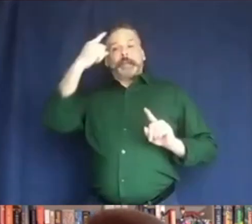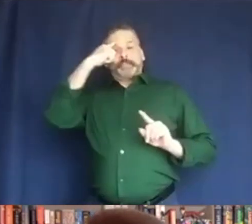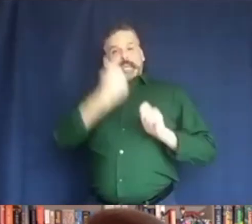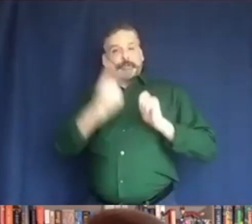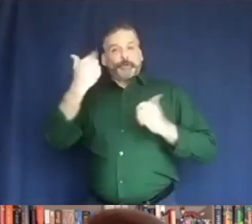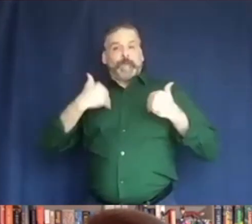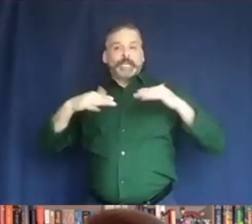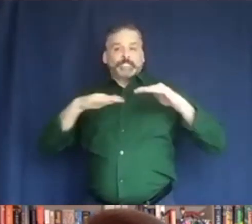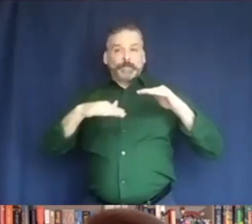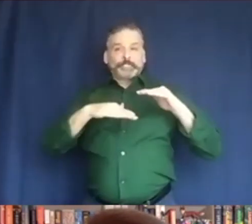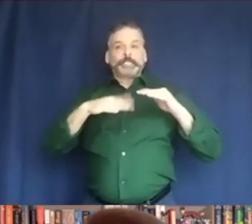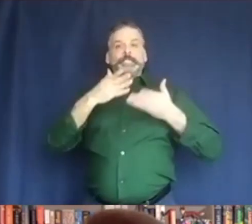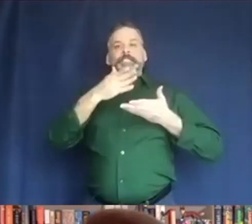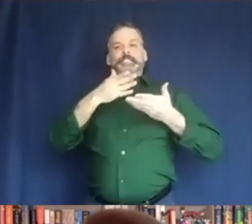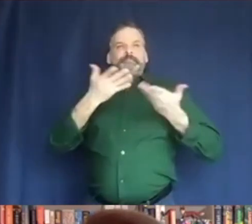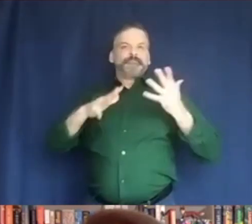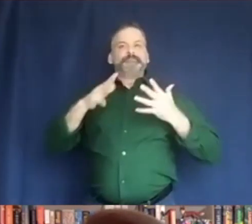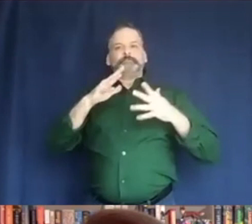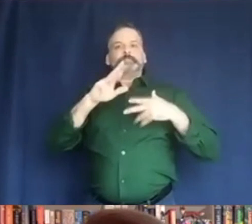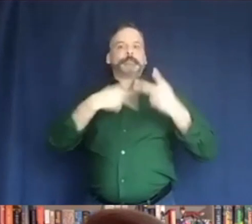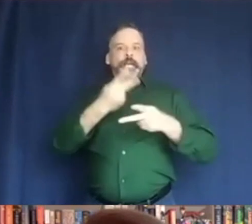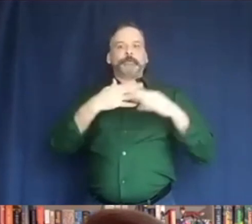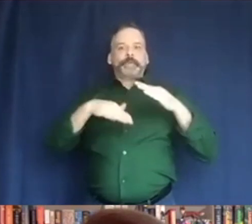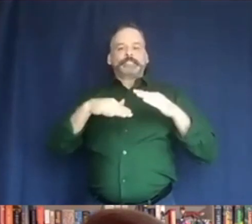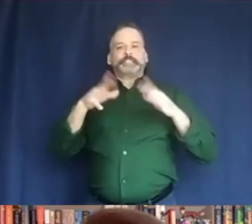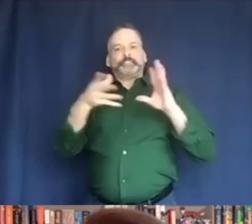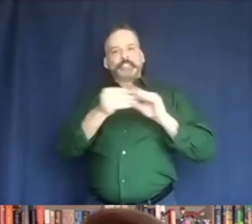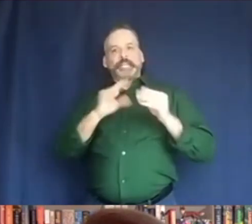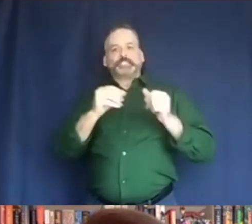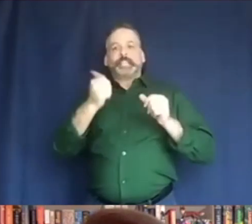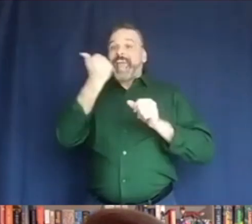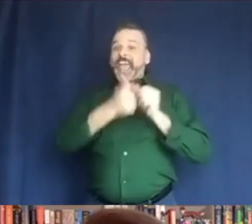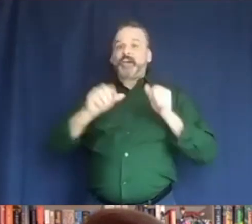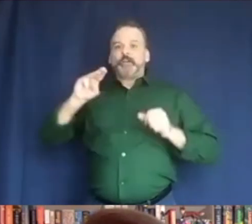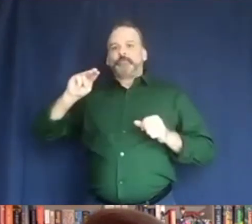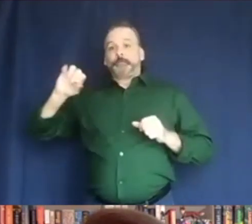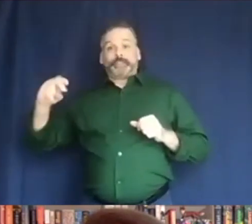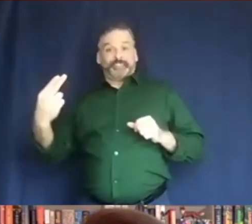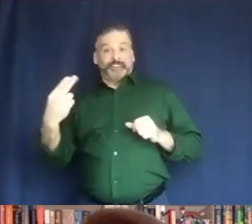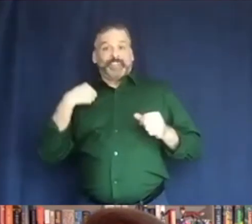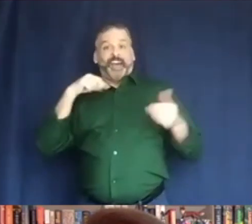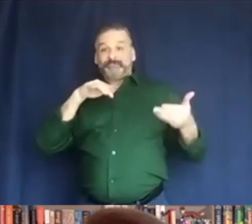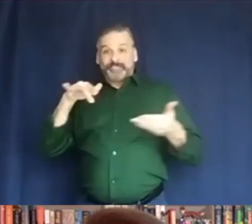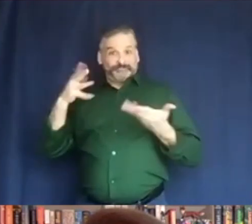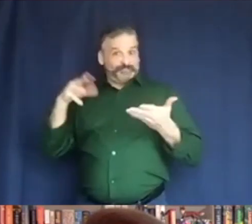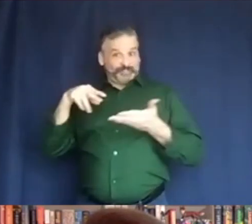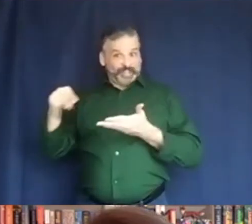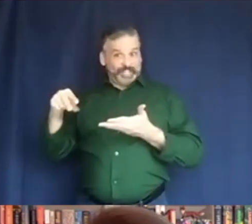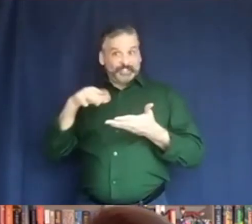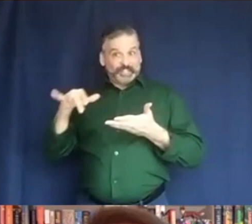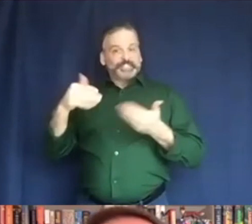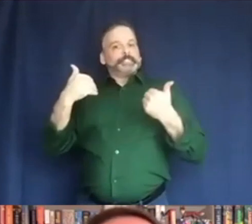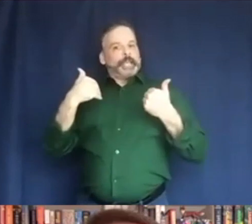basis, like somewhat of a basis in these tales. Like every single mythology which I've studied, it holds some threads